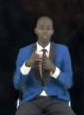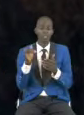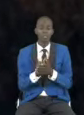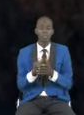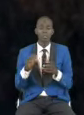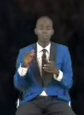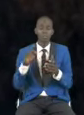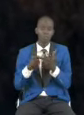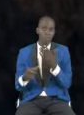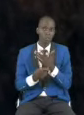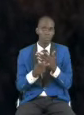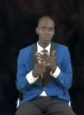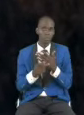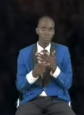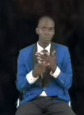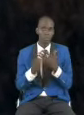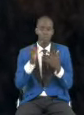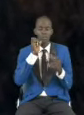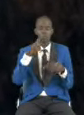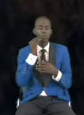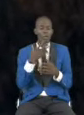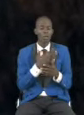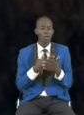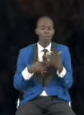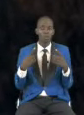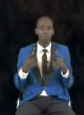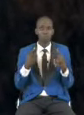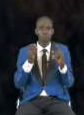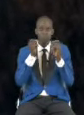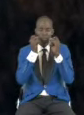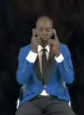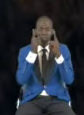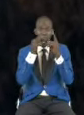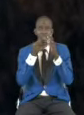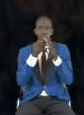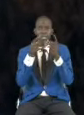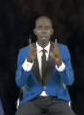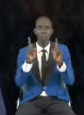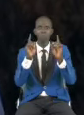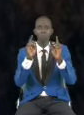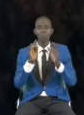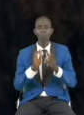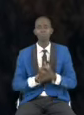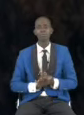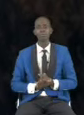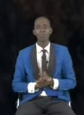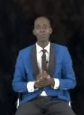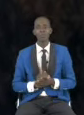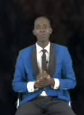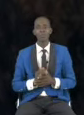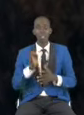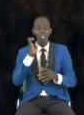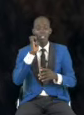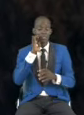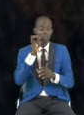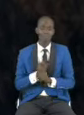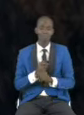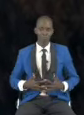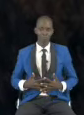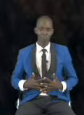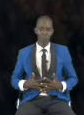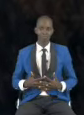then, lo and behold, it happened. She got pregnant, and now she delivered